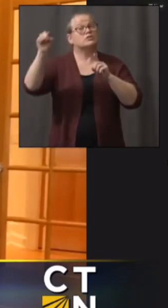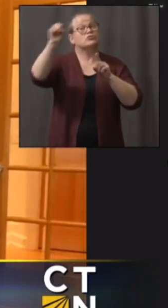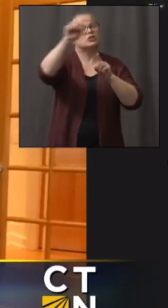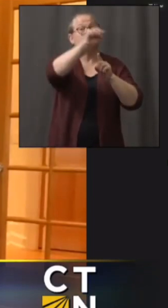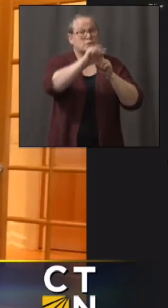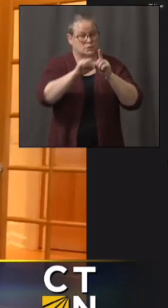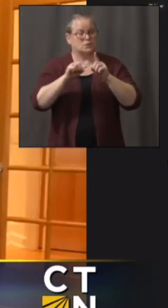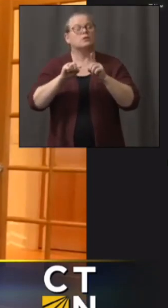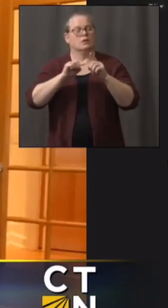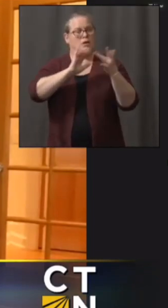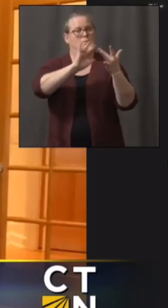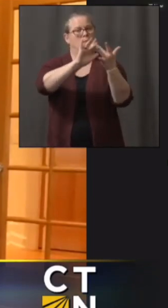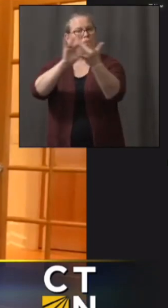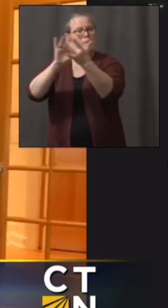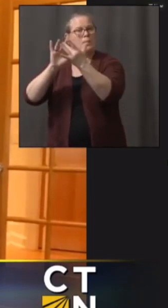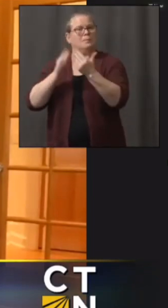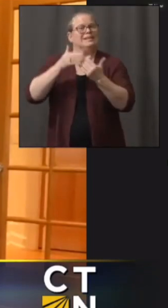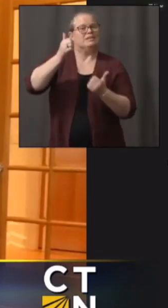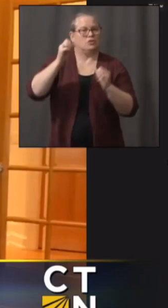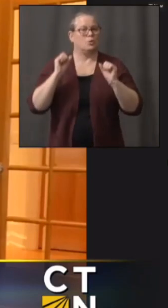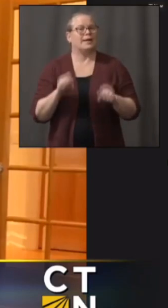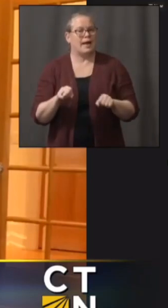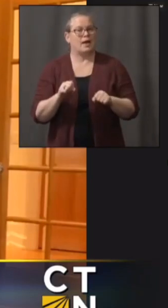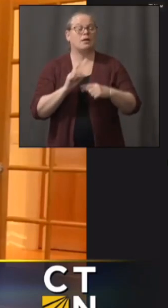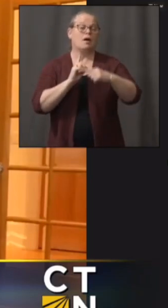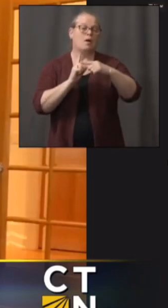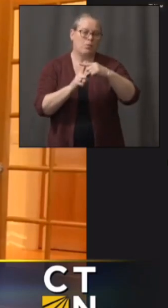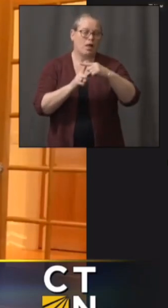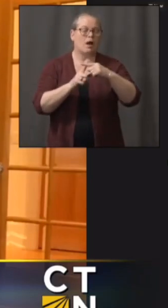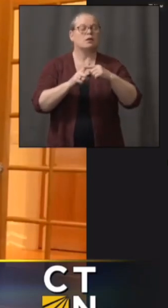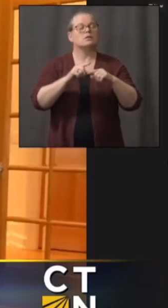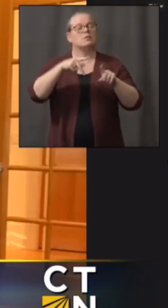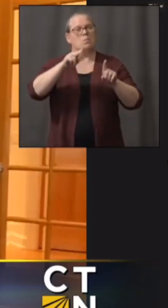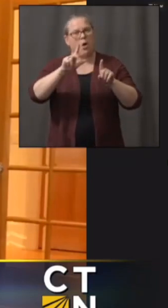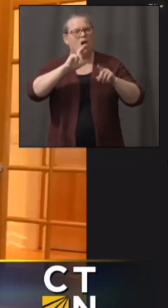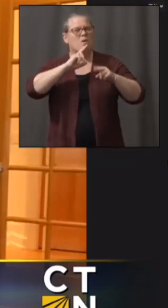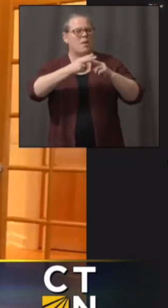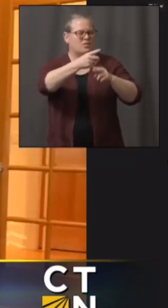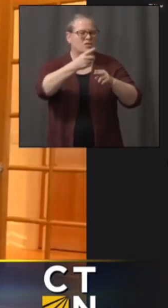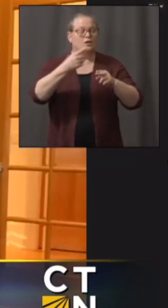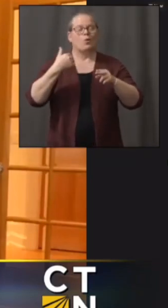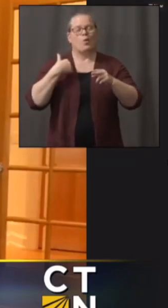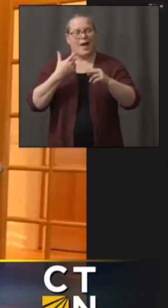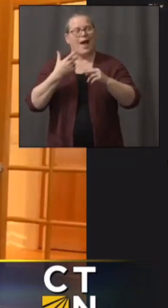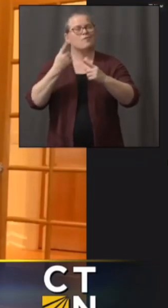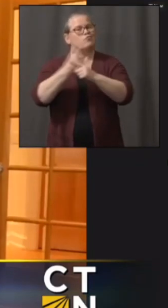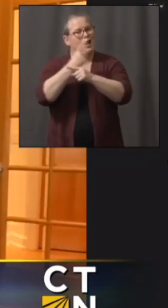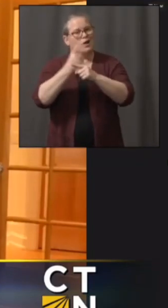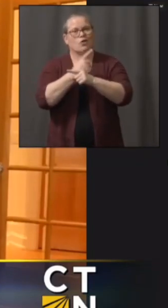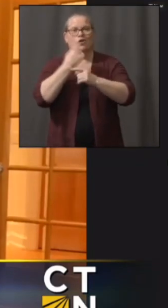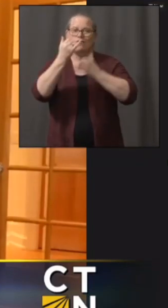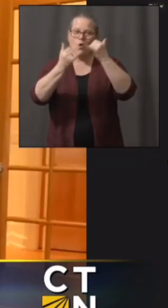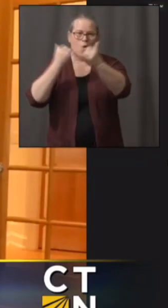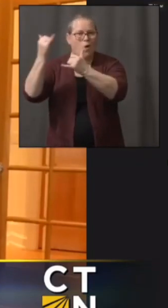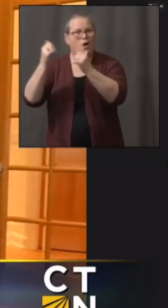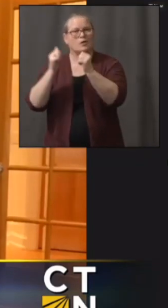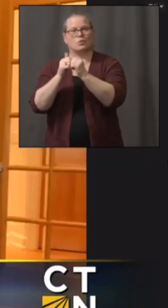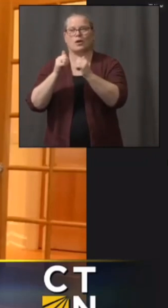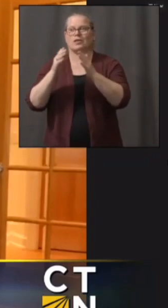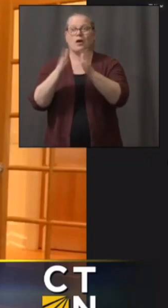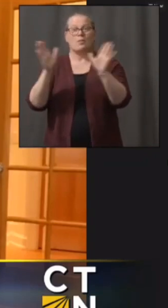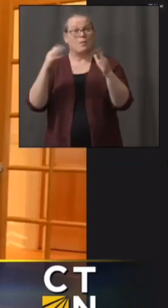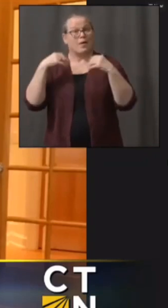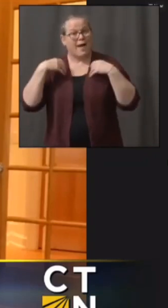coordinators. But as Paul was mentioning, in addition to that, we have regular calls with our functional counterparts, so in public health and